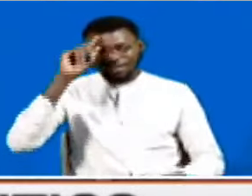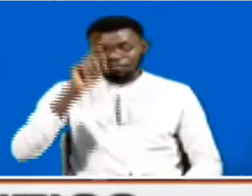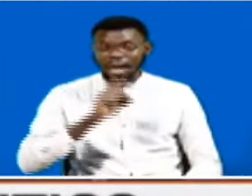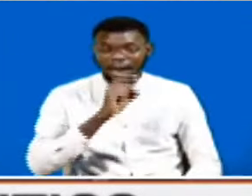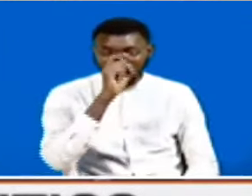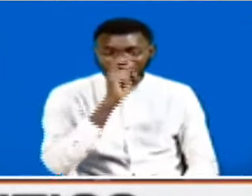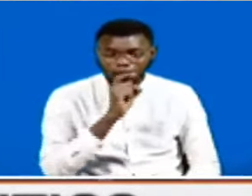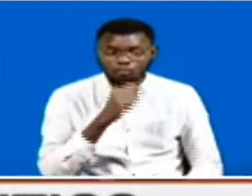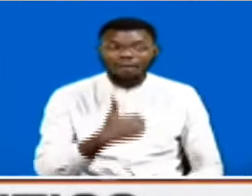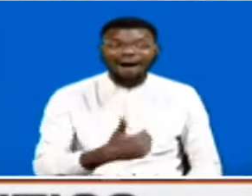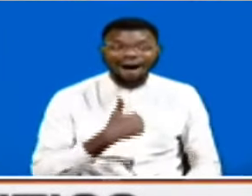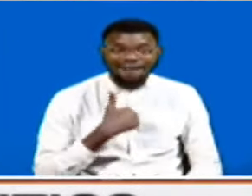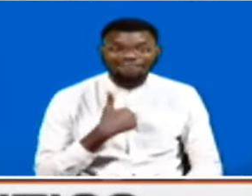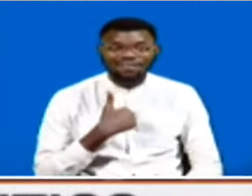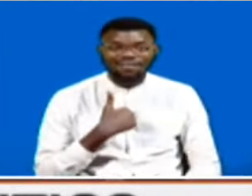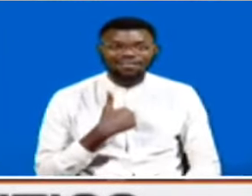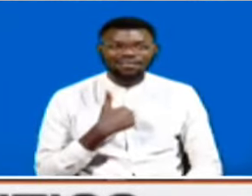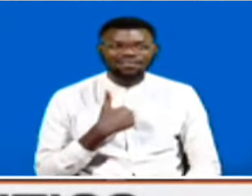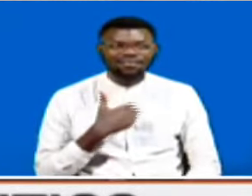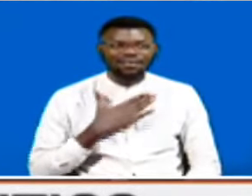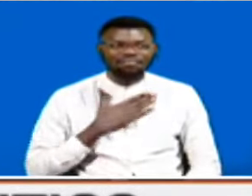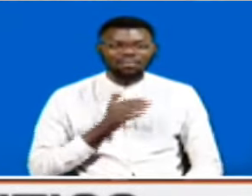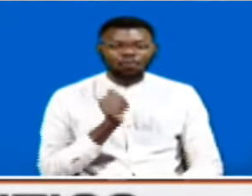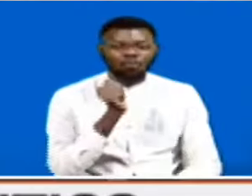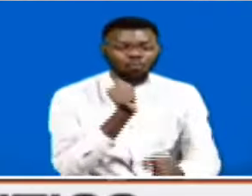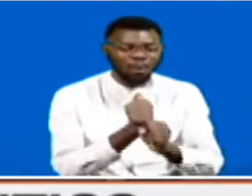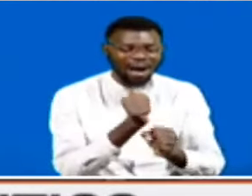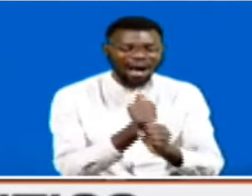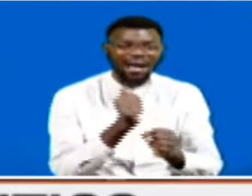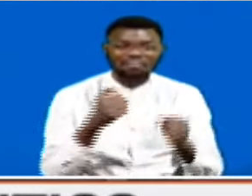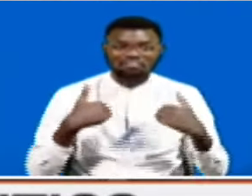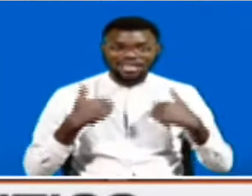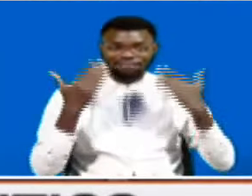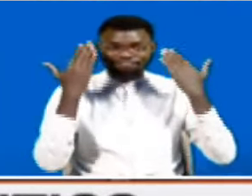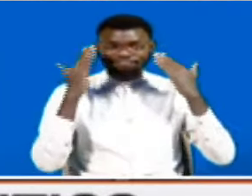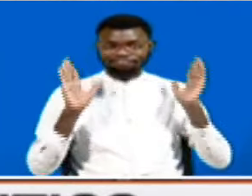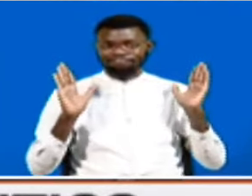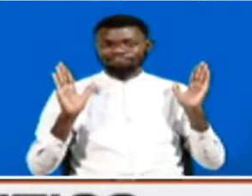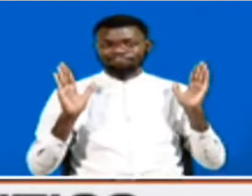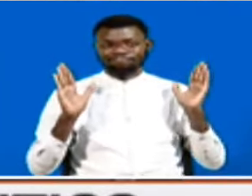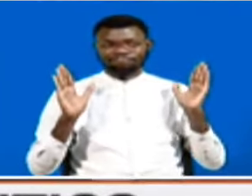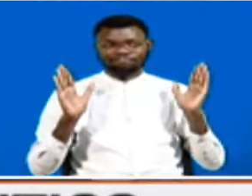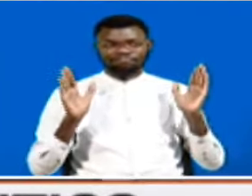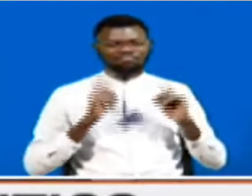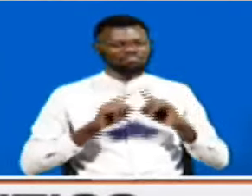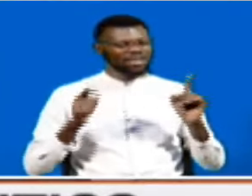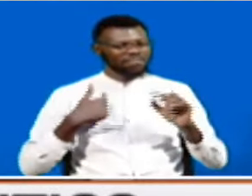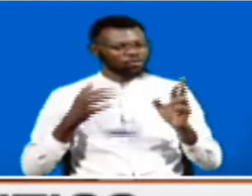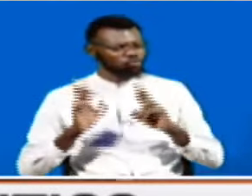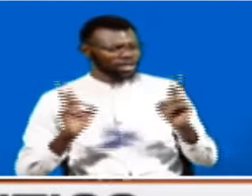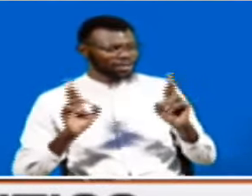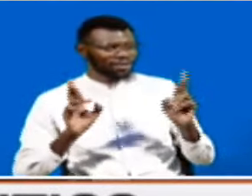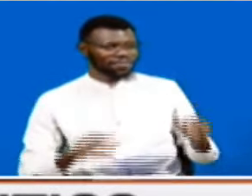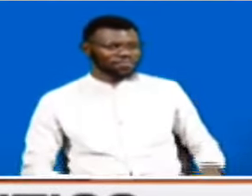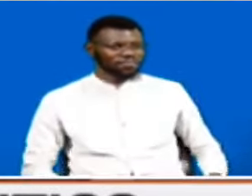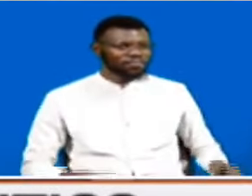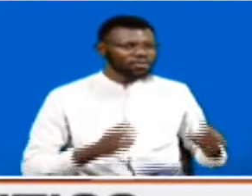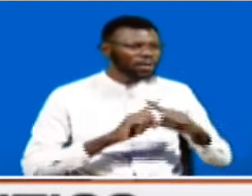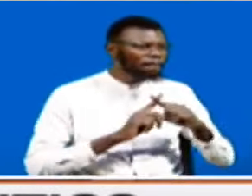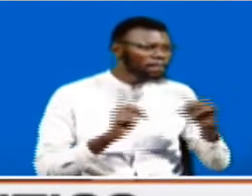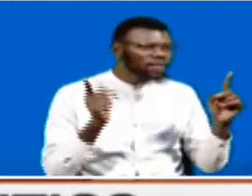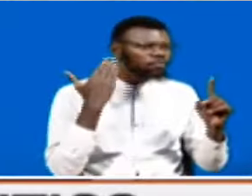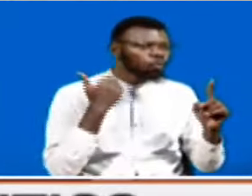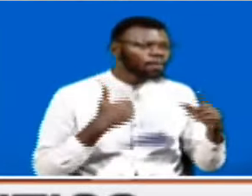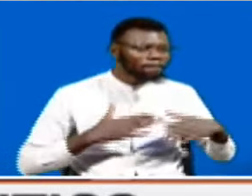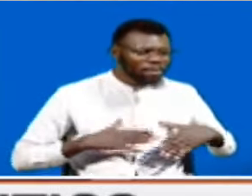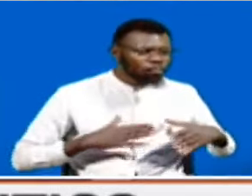quarters of what I'm doing. I don't know. At some point, I'm ready to face them. At some point, there was a lot of